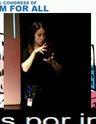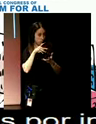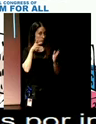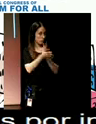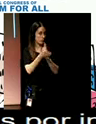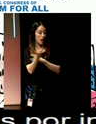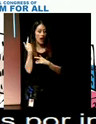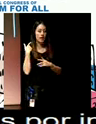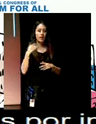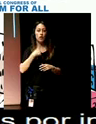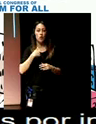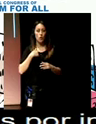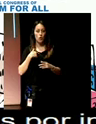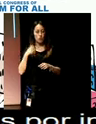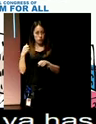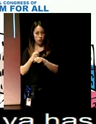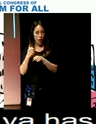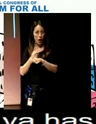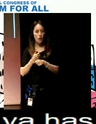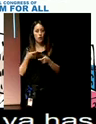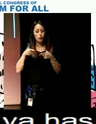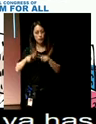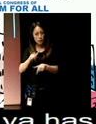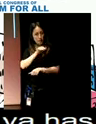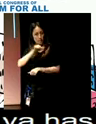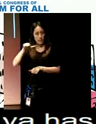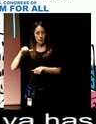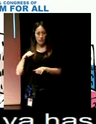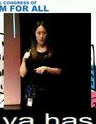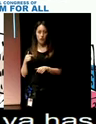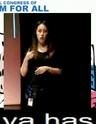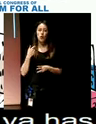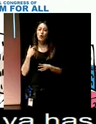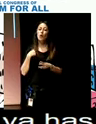and I developed services for about 15 years.